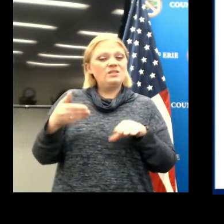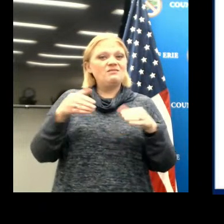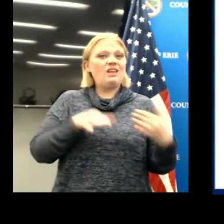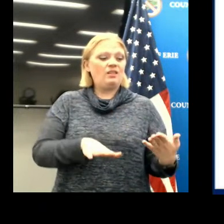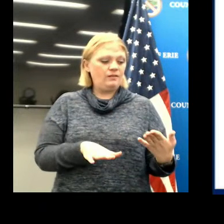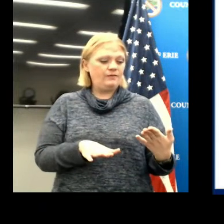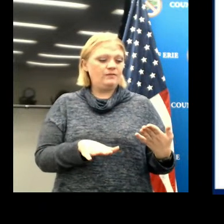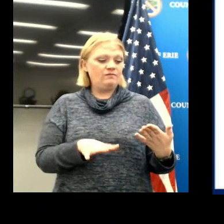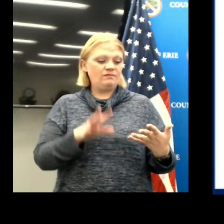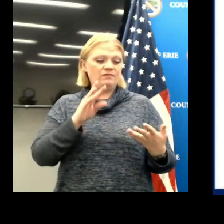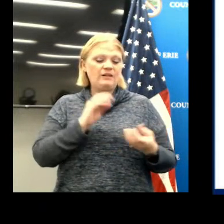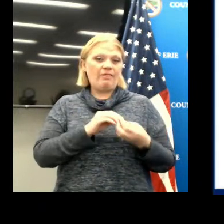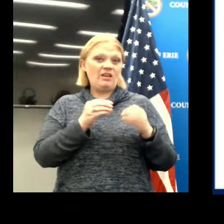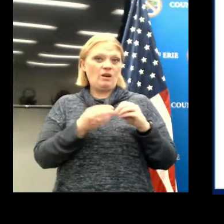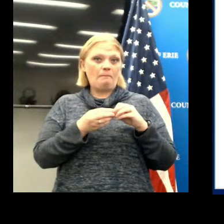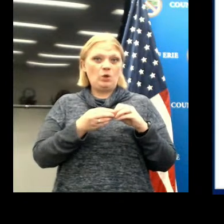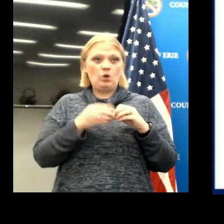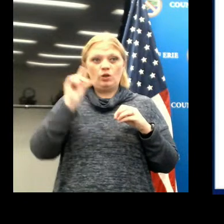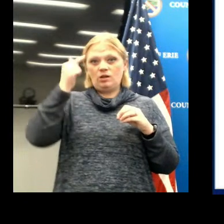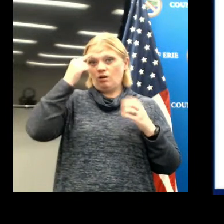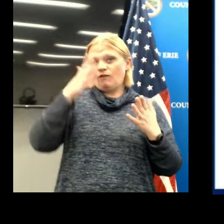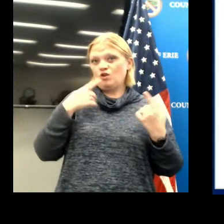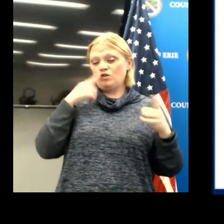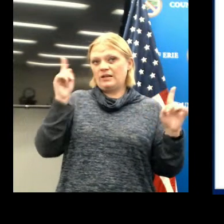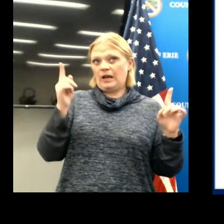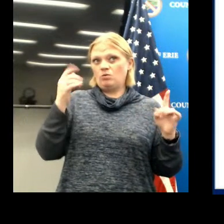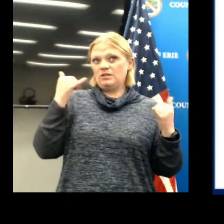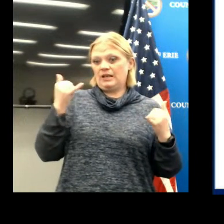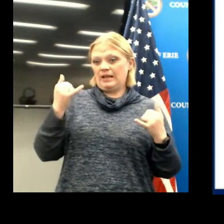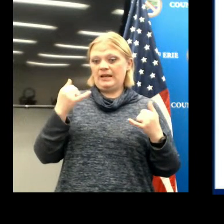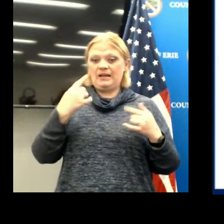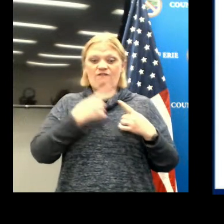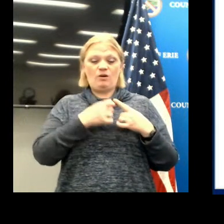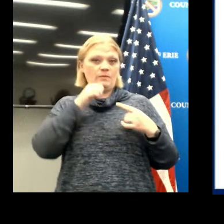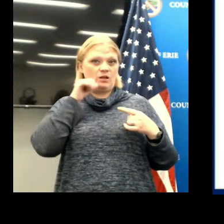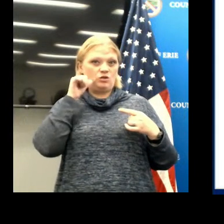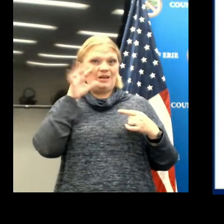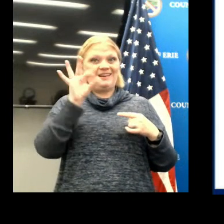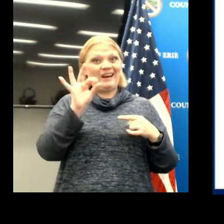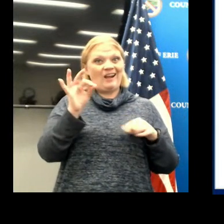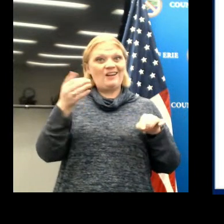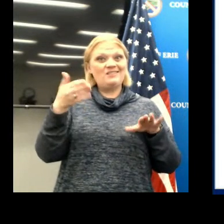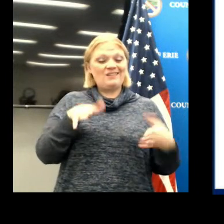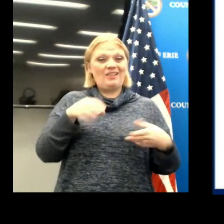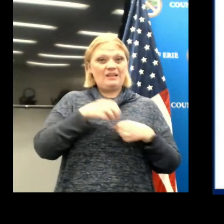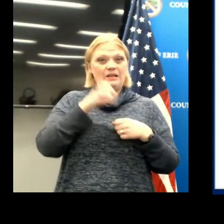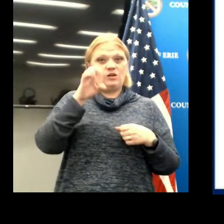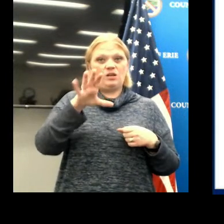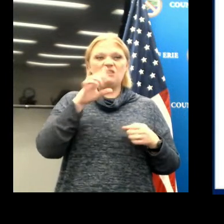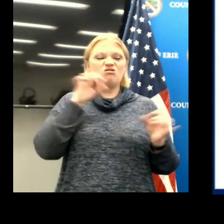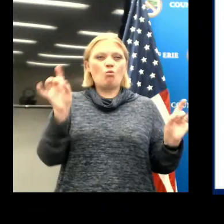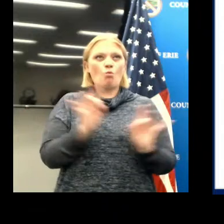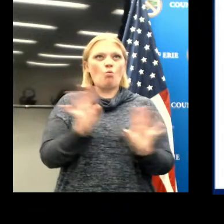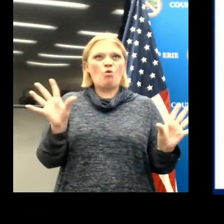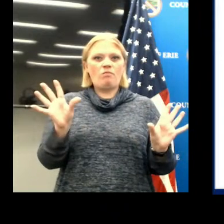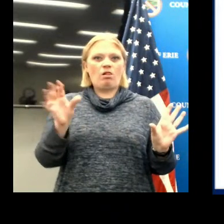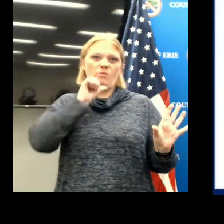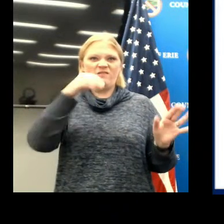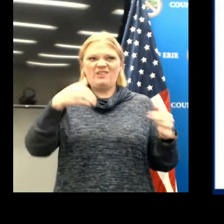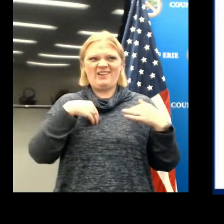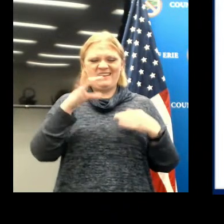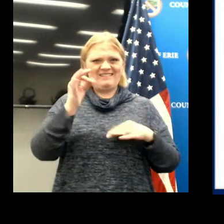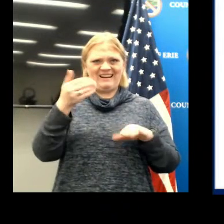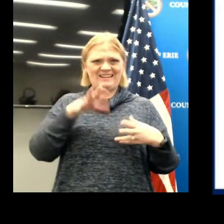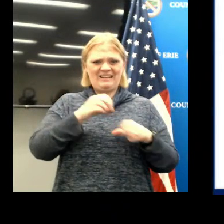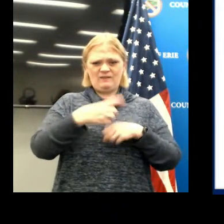And the number that the governor announced earlier today for yesterday, 9 deaths in Erie County, is horrible. We haven't had 9 deaths in Erie County